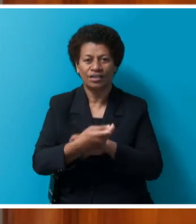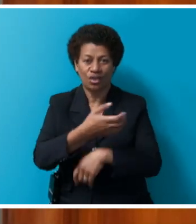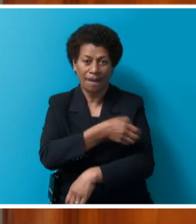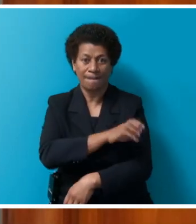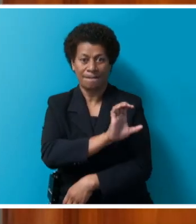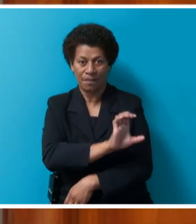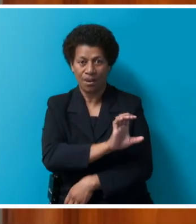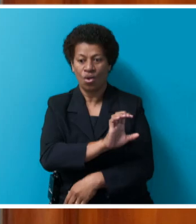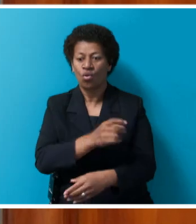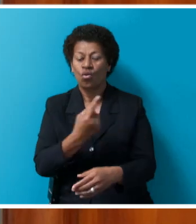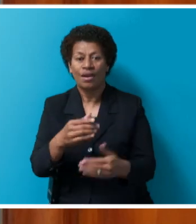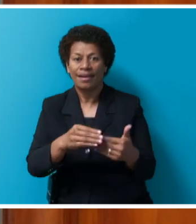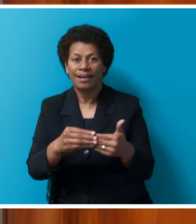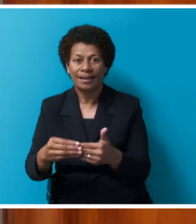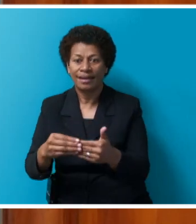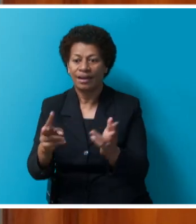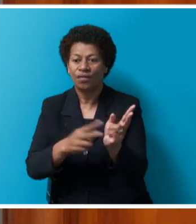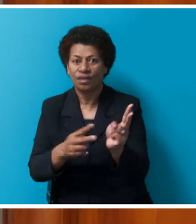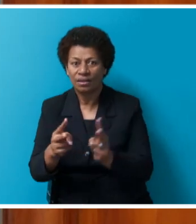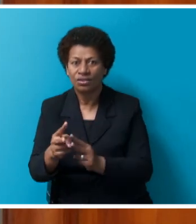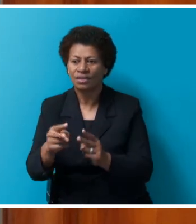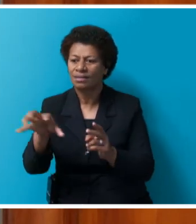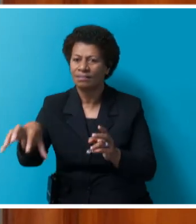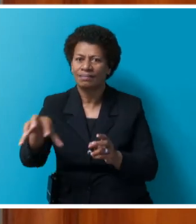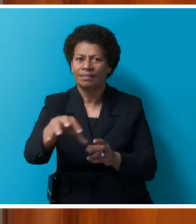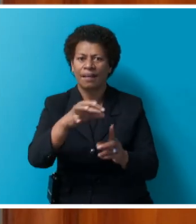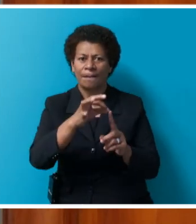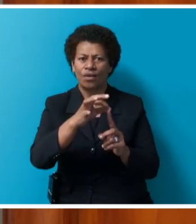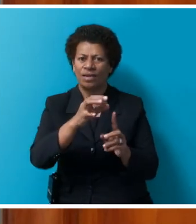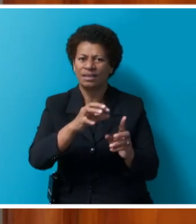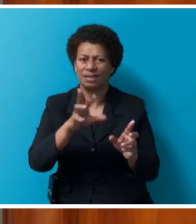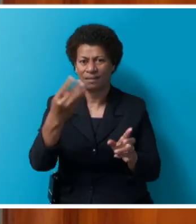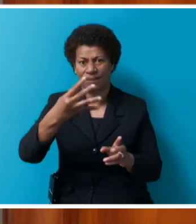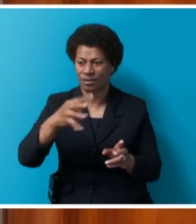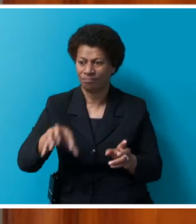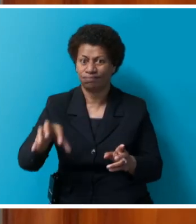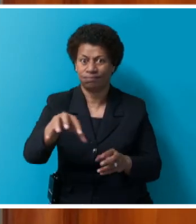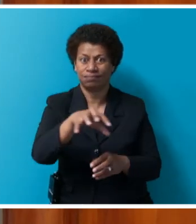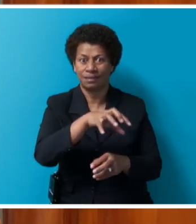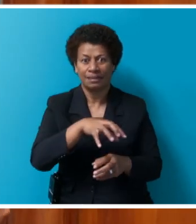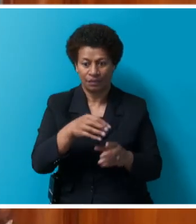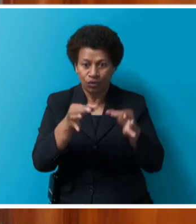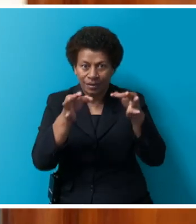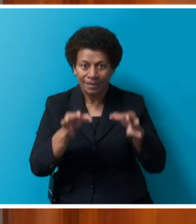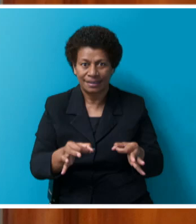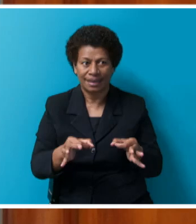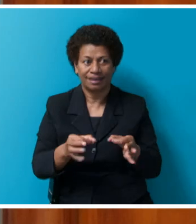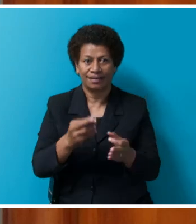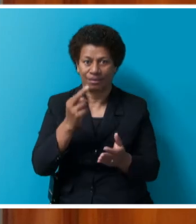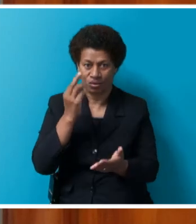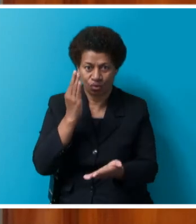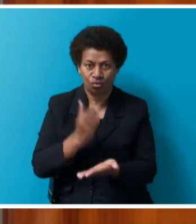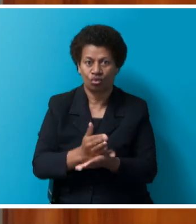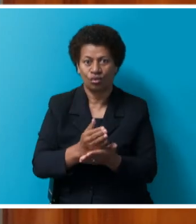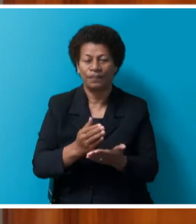in our provinces, including our chiefs, to be empowered with more than just an advisory role, but actually making decisions that truly lift our people out